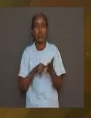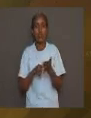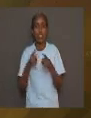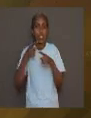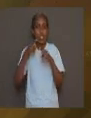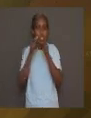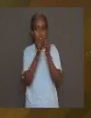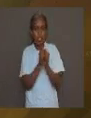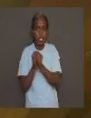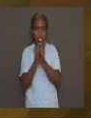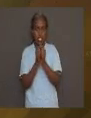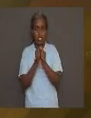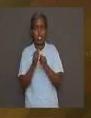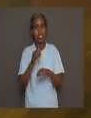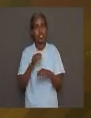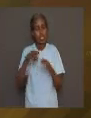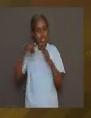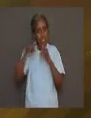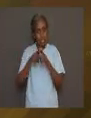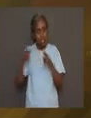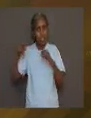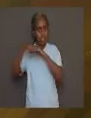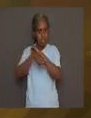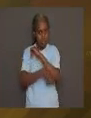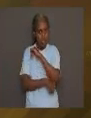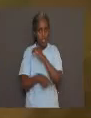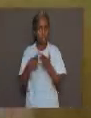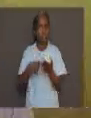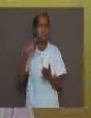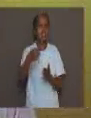intersection in greater detail in the next lesson.